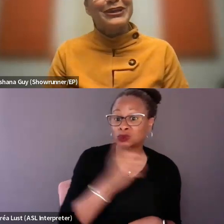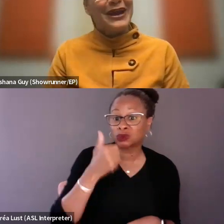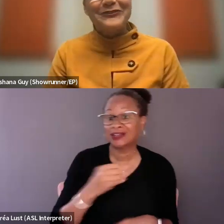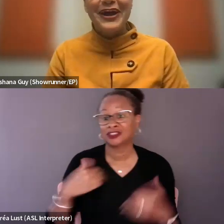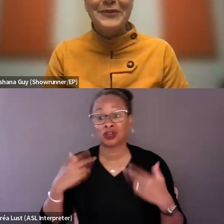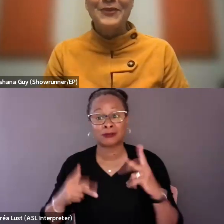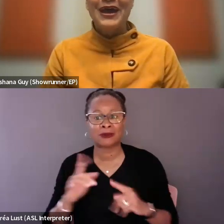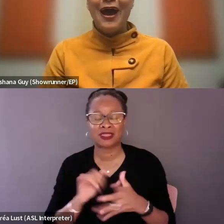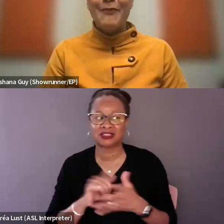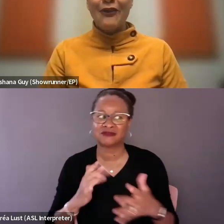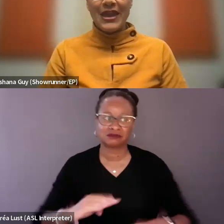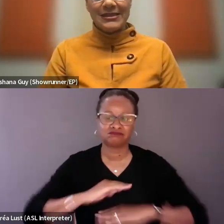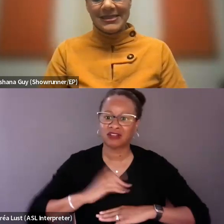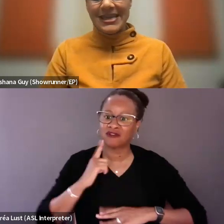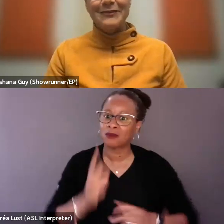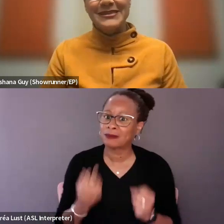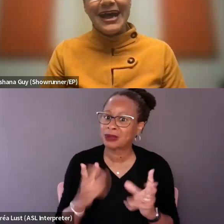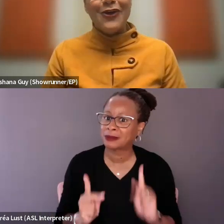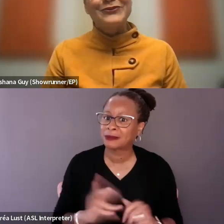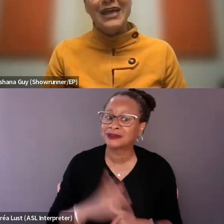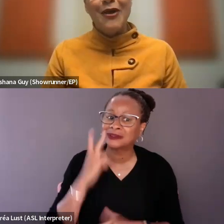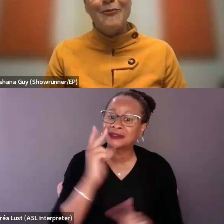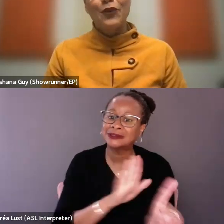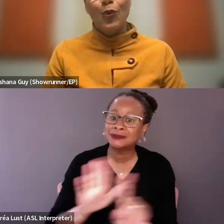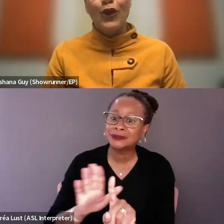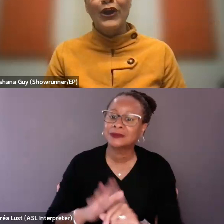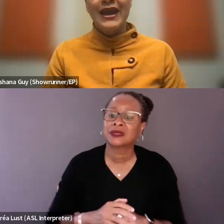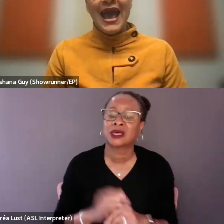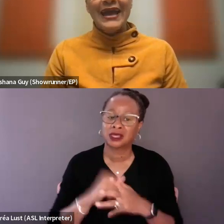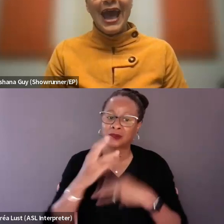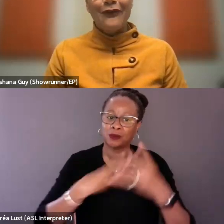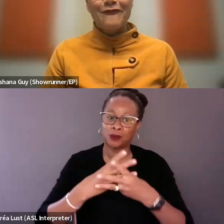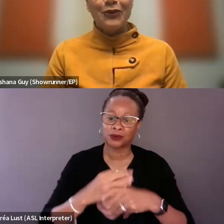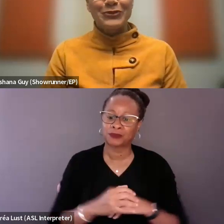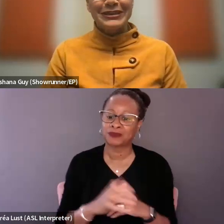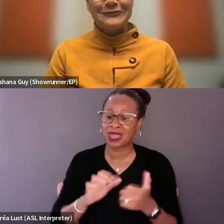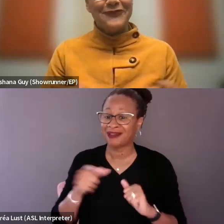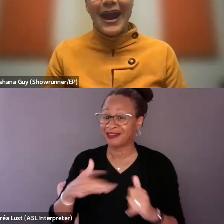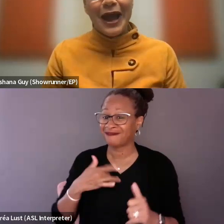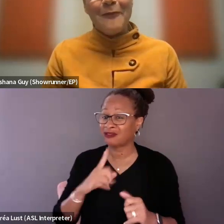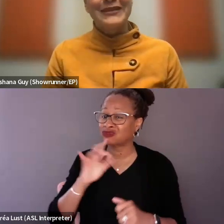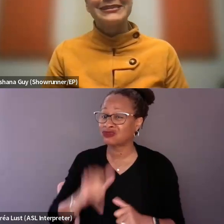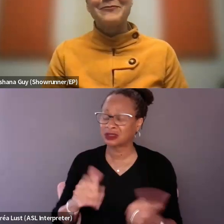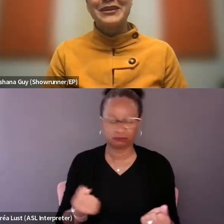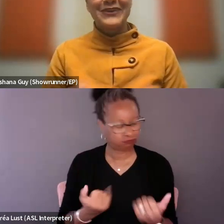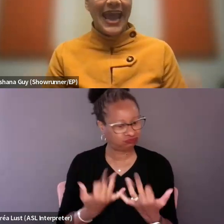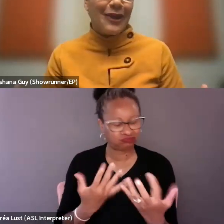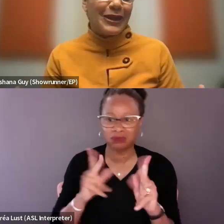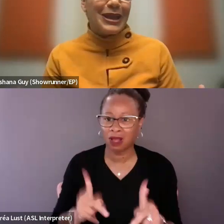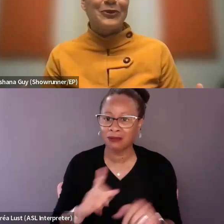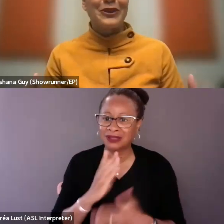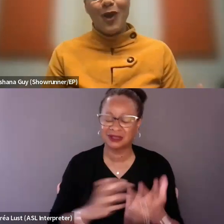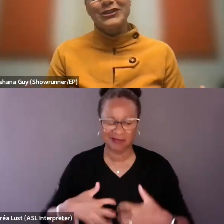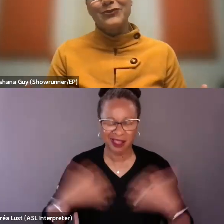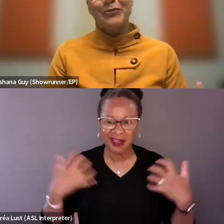has been really gratifying, how they see themselves in the work and how they felt really fired up and some even